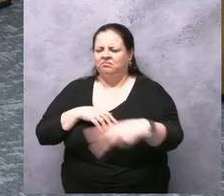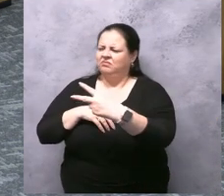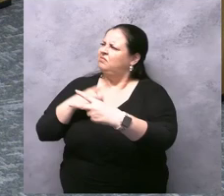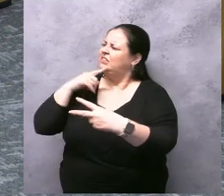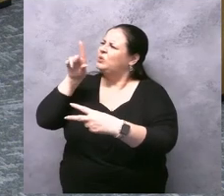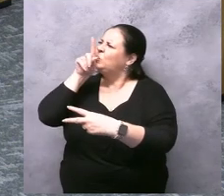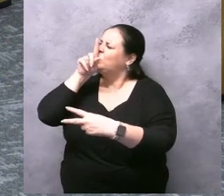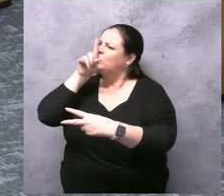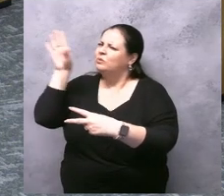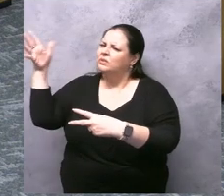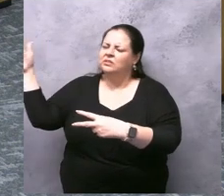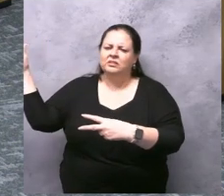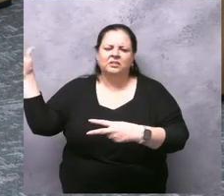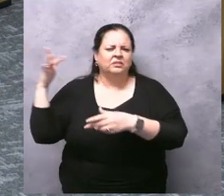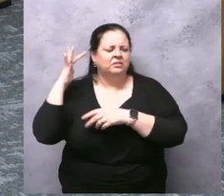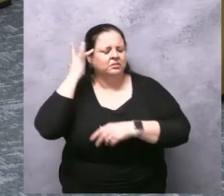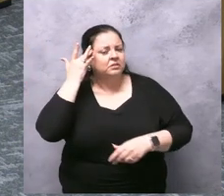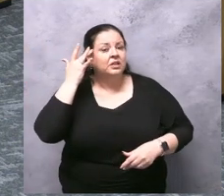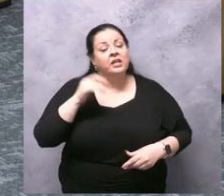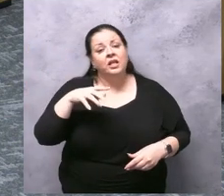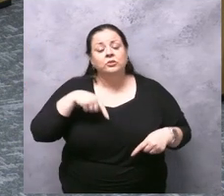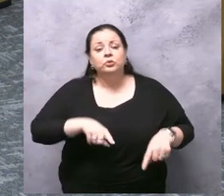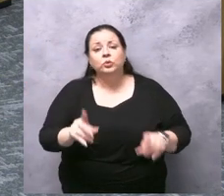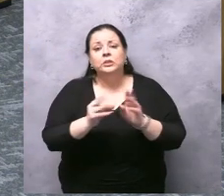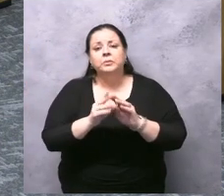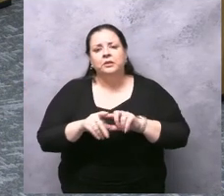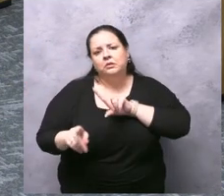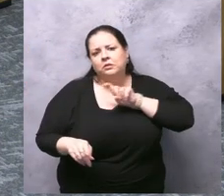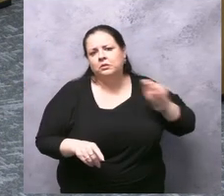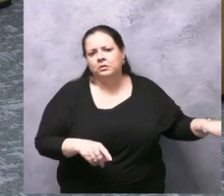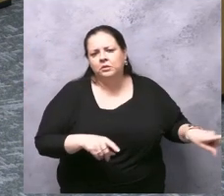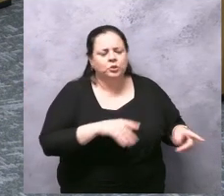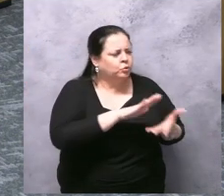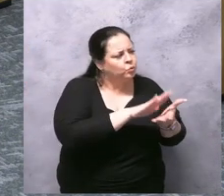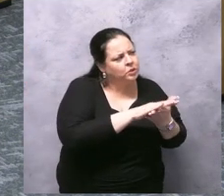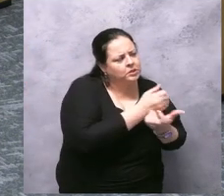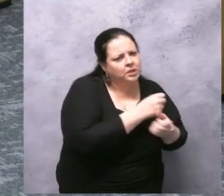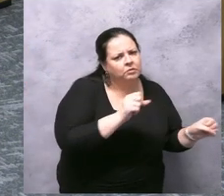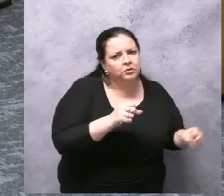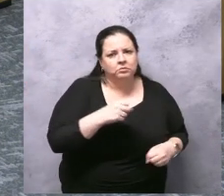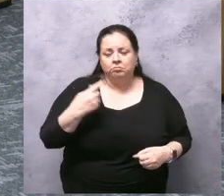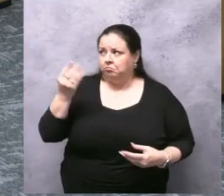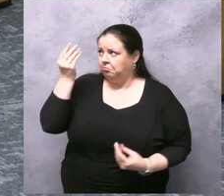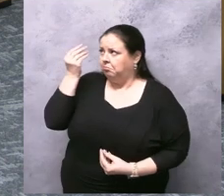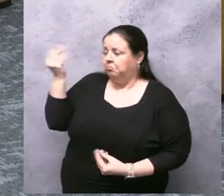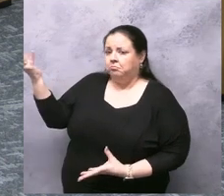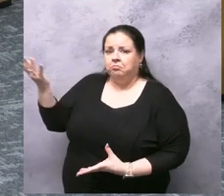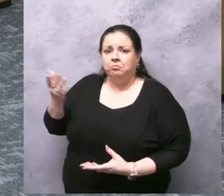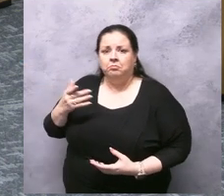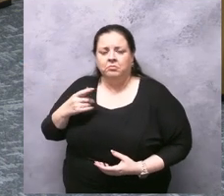quiet. During the meeting, the man asked a question about school safety. I offered some information,